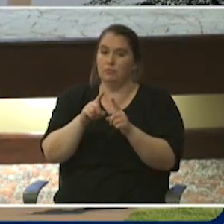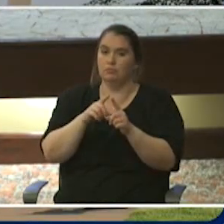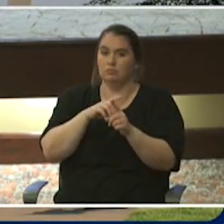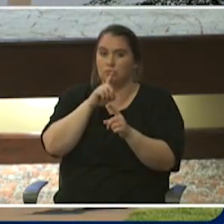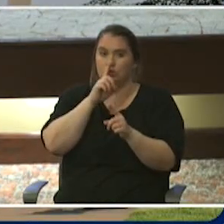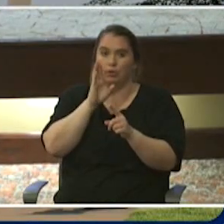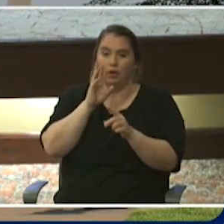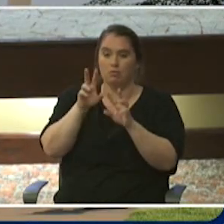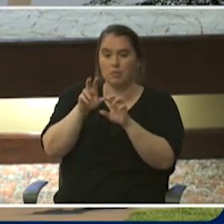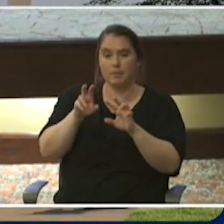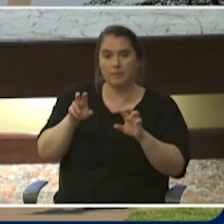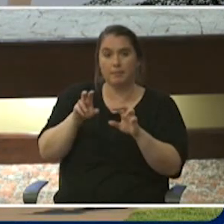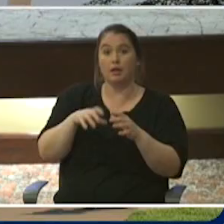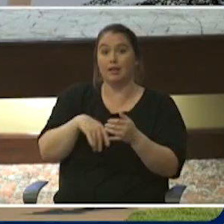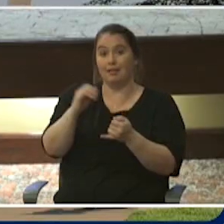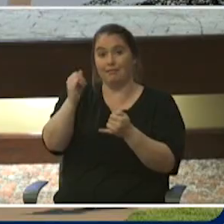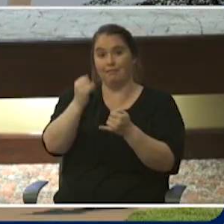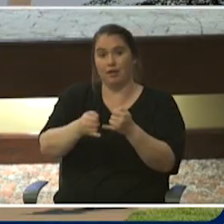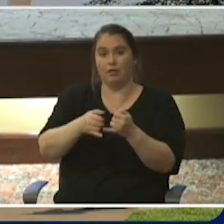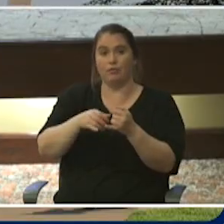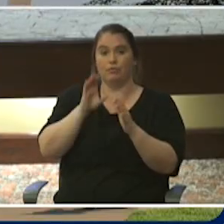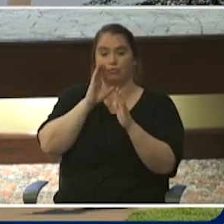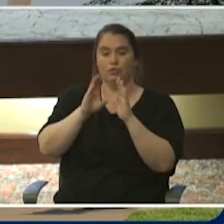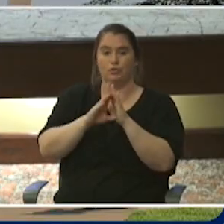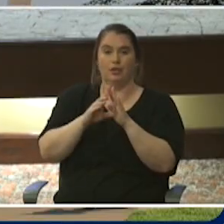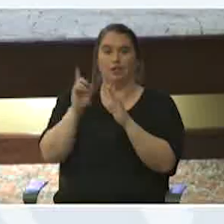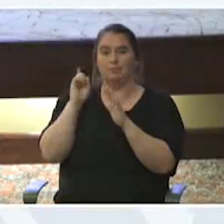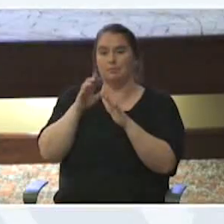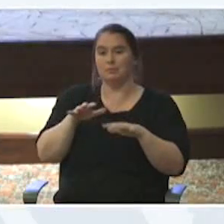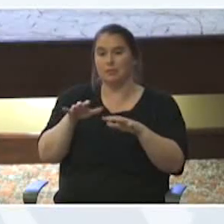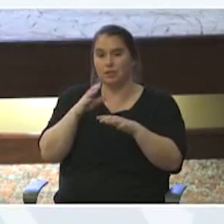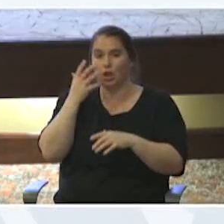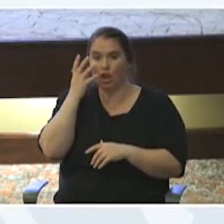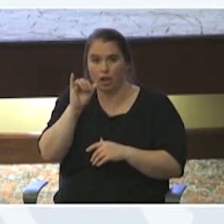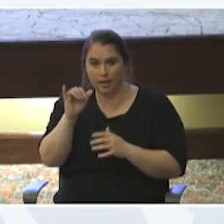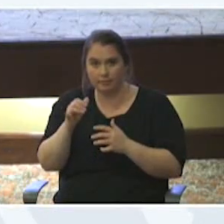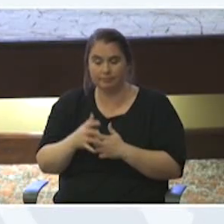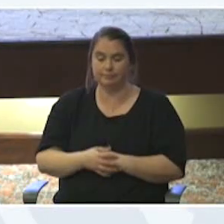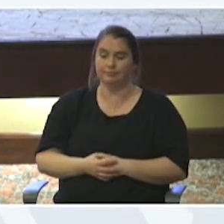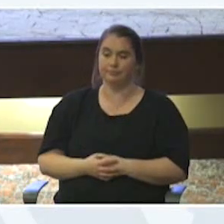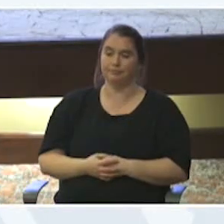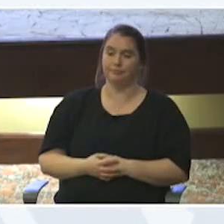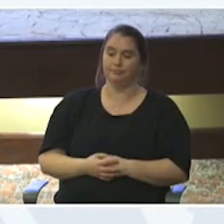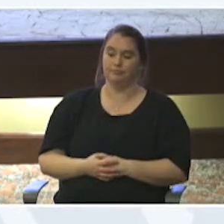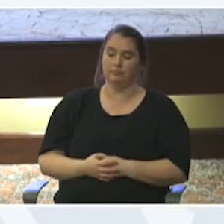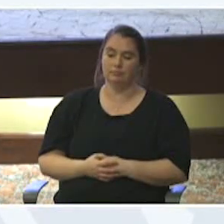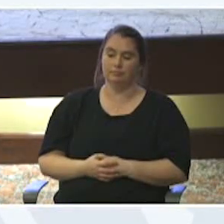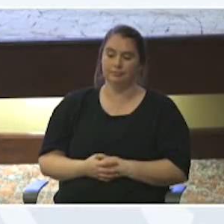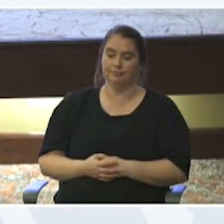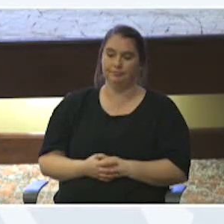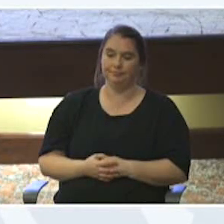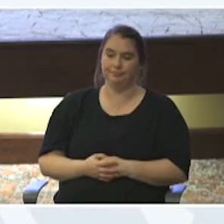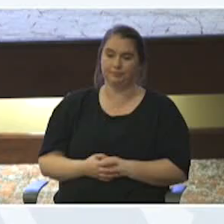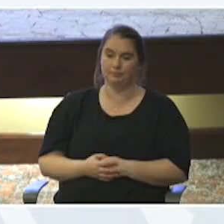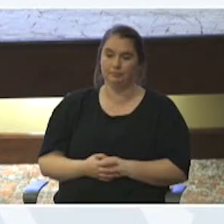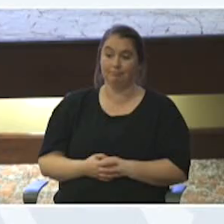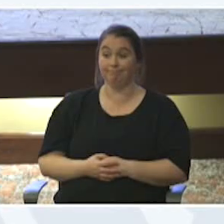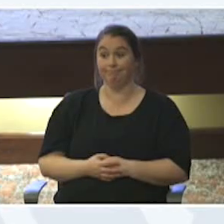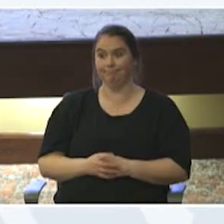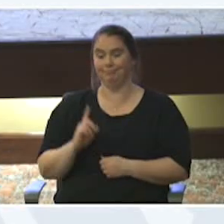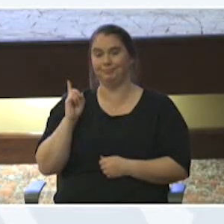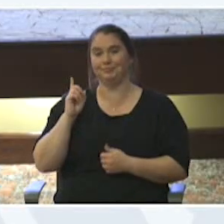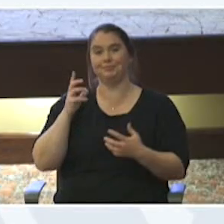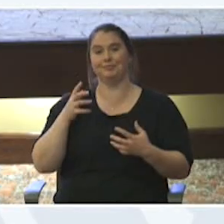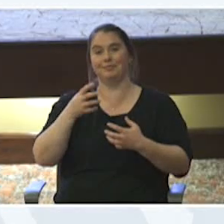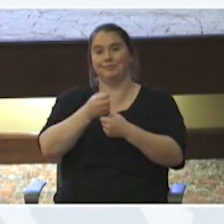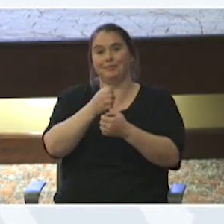And just one final rendering of what that space could look like. Pretty cool. Okay, and this is just a summary of what the